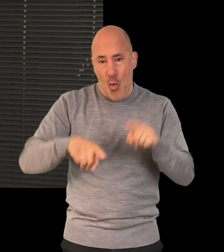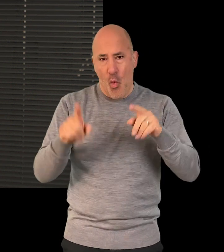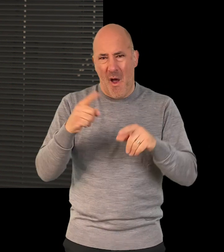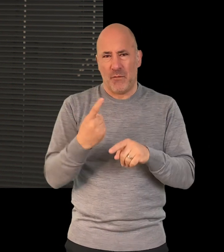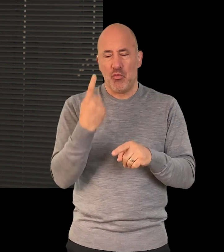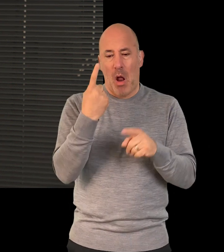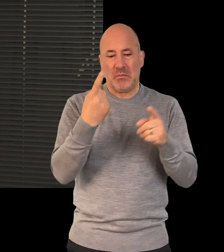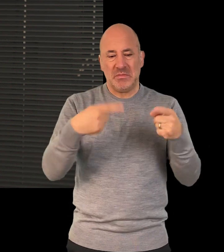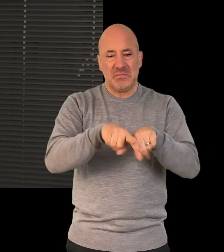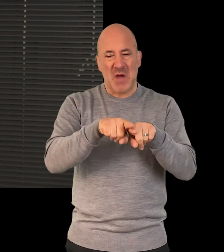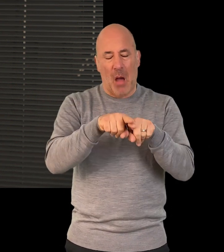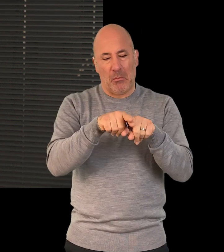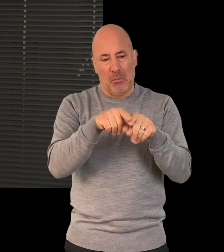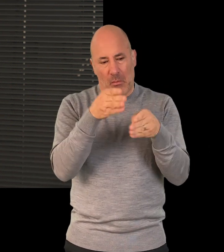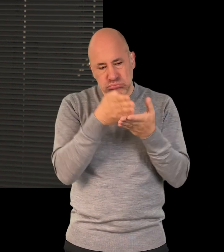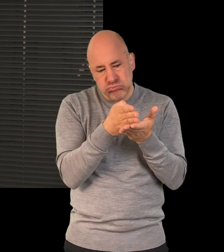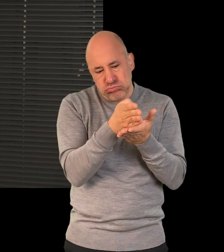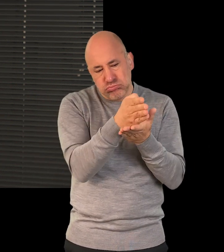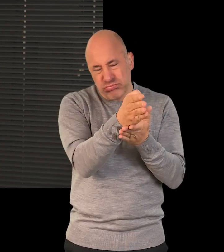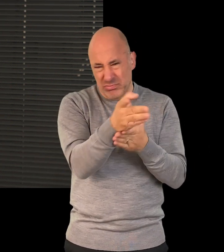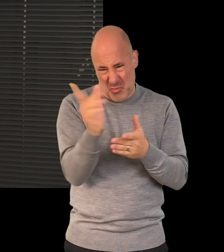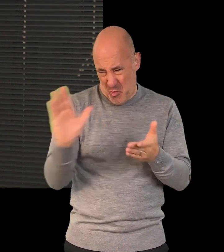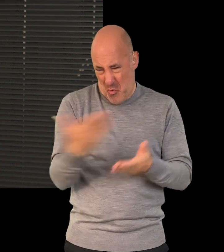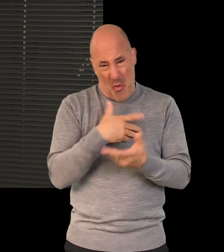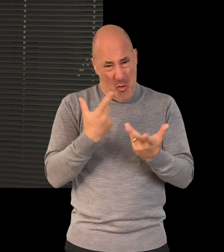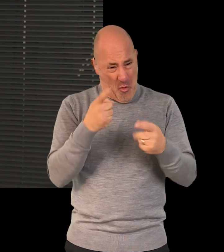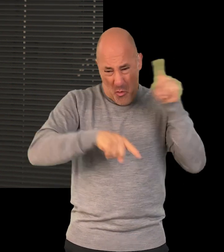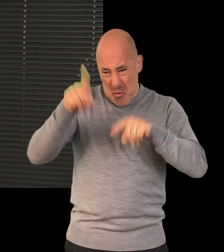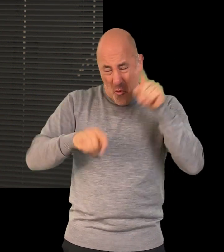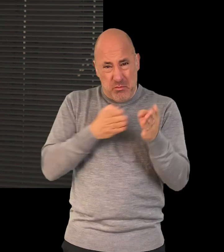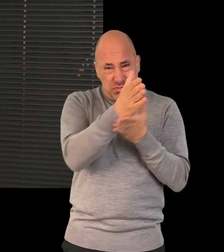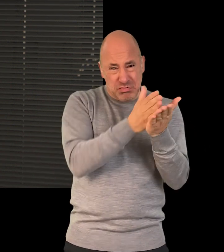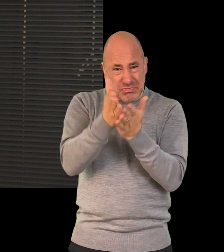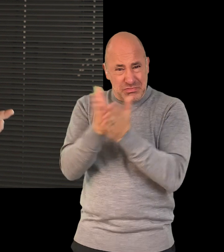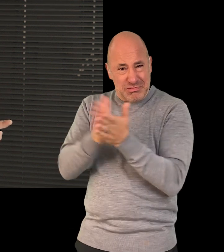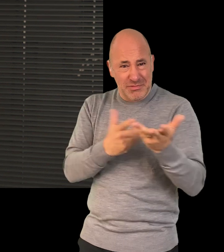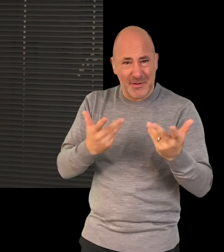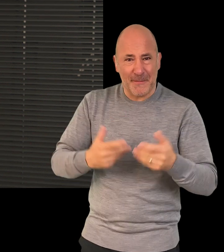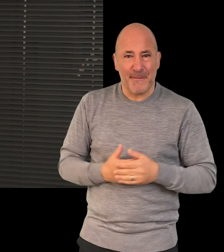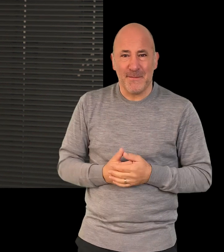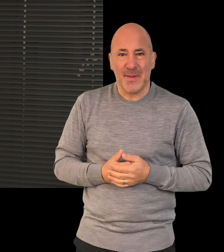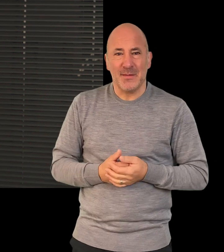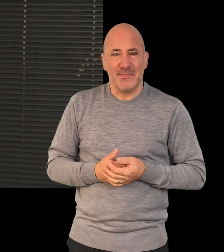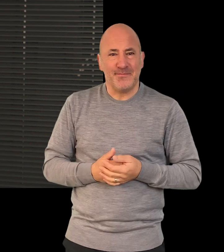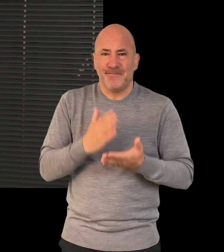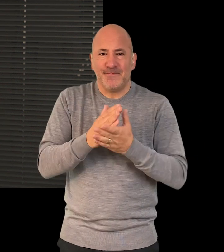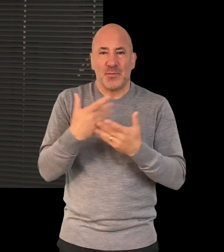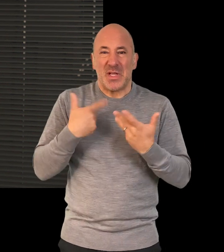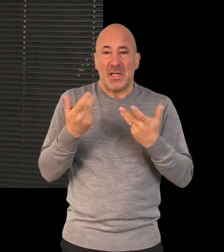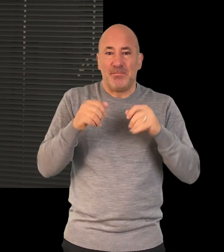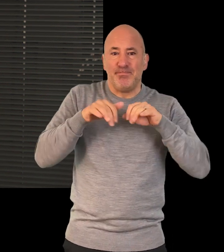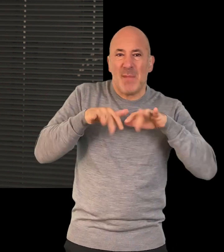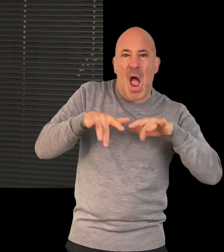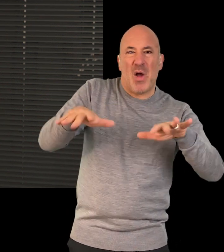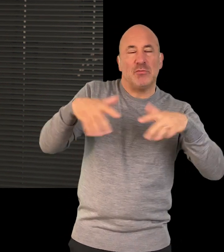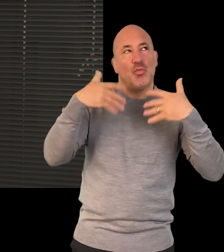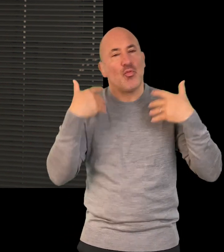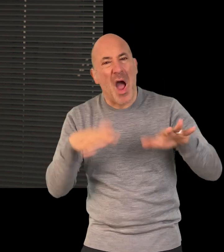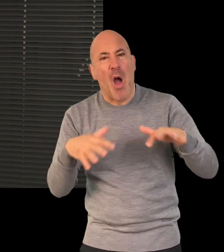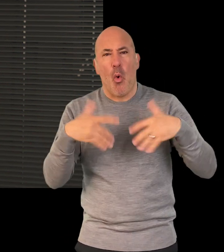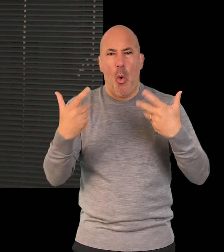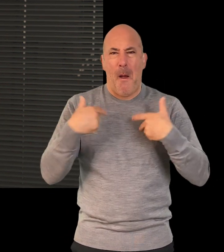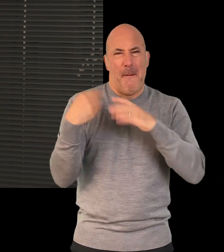and don't follow one linear path. It's not, we are more than just